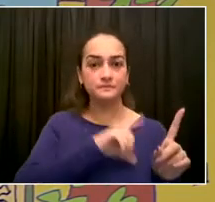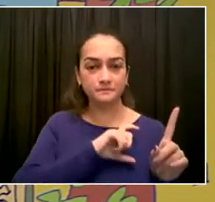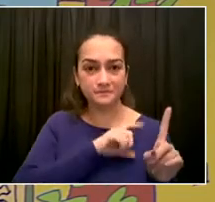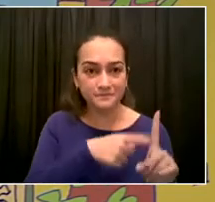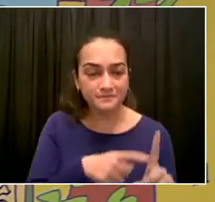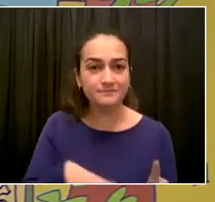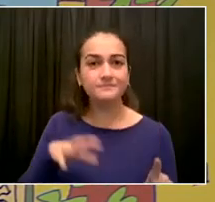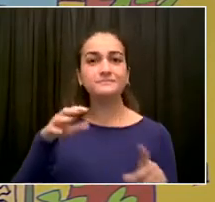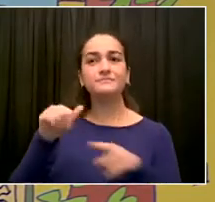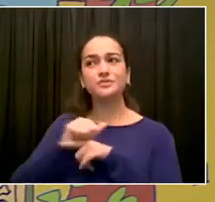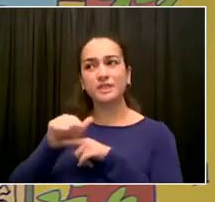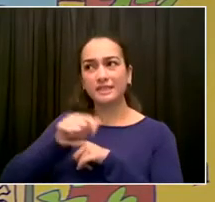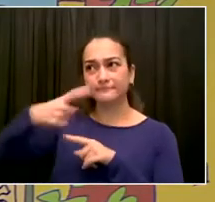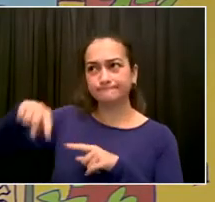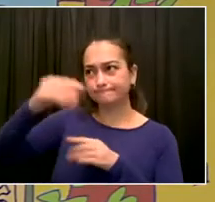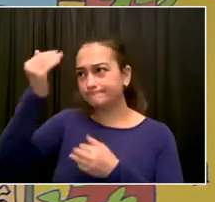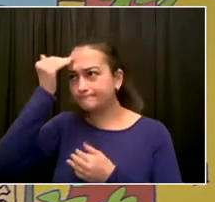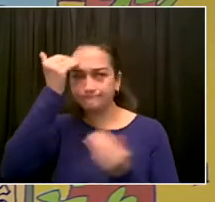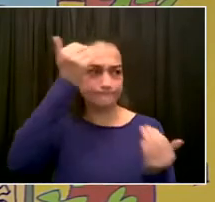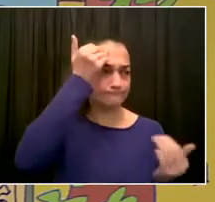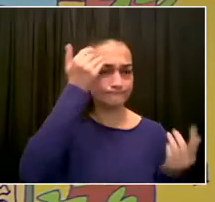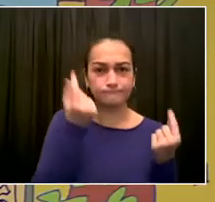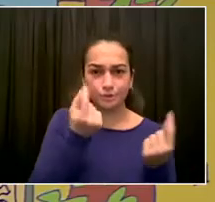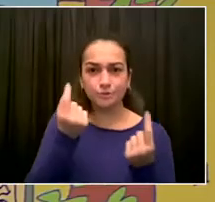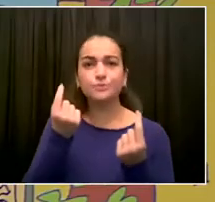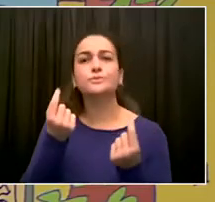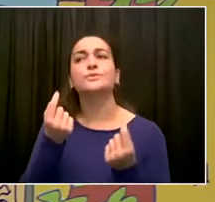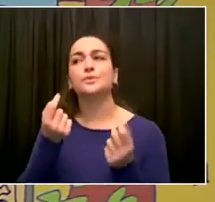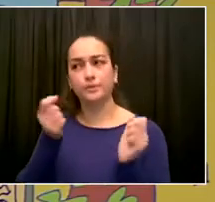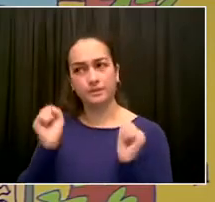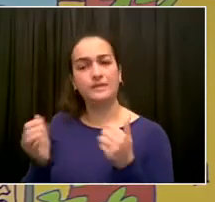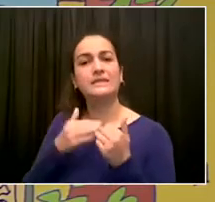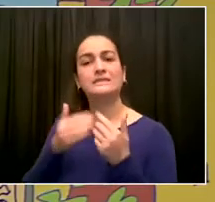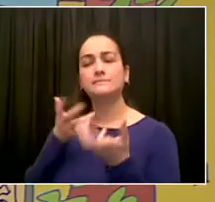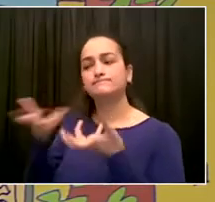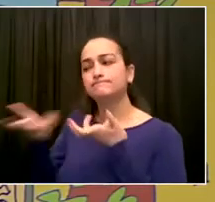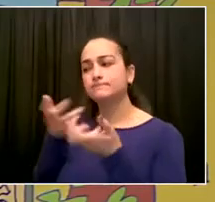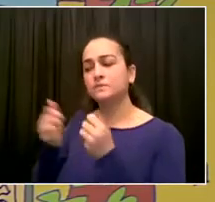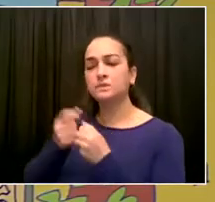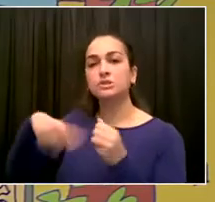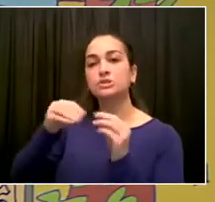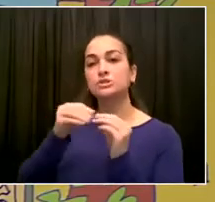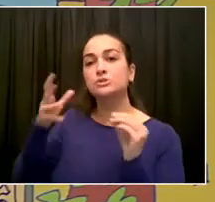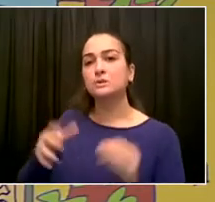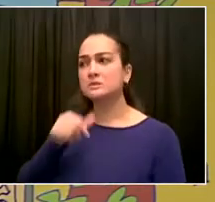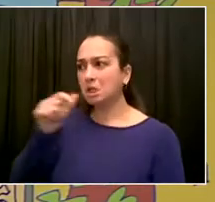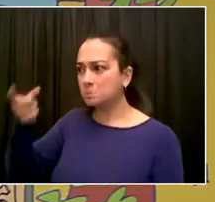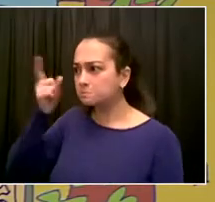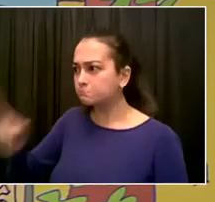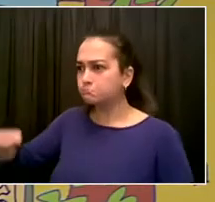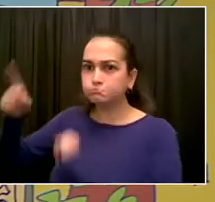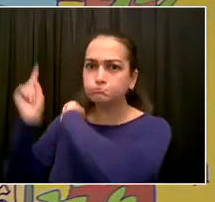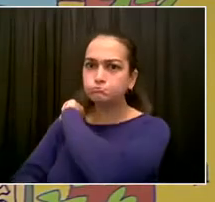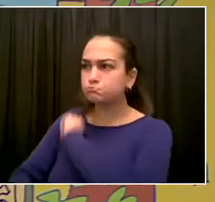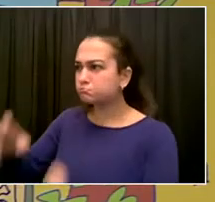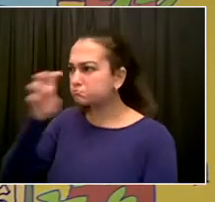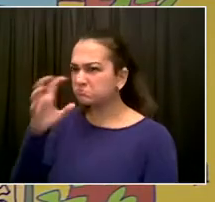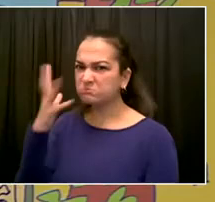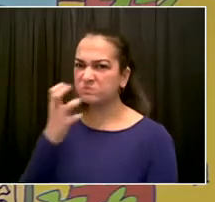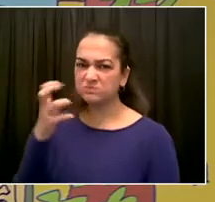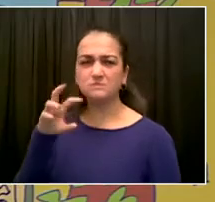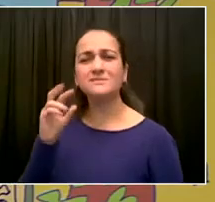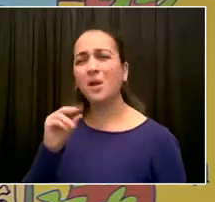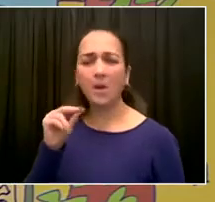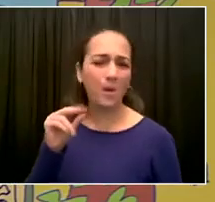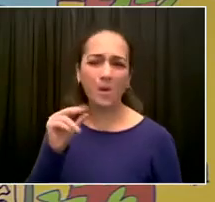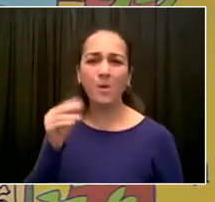tries to bring them closer. And I think you can achieve both goals, making sure there's safety and accountability, but also having the right